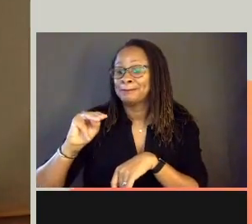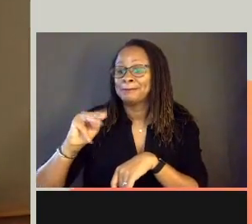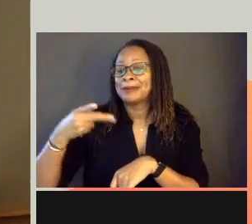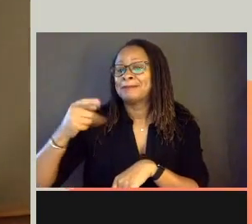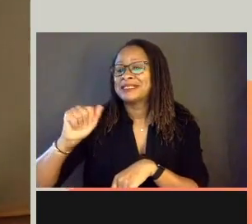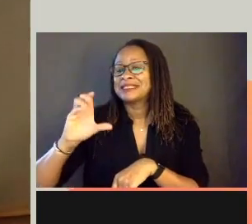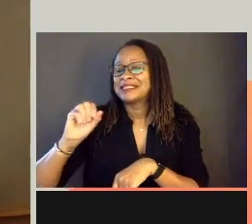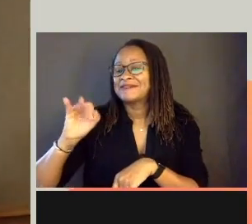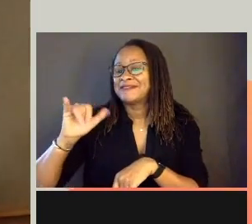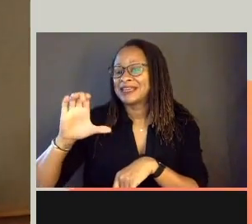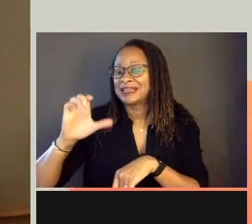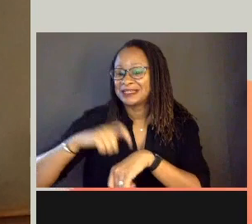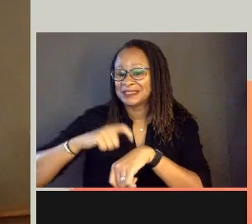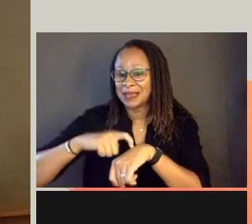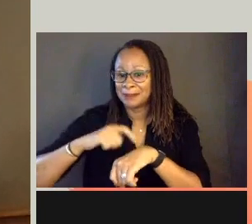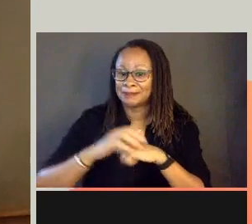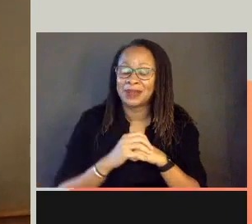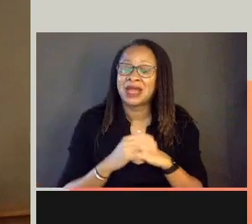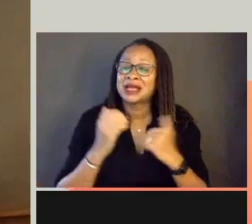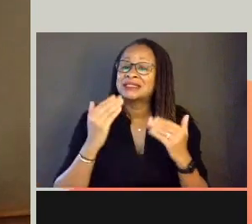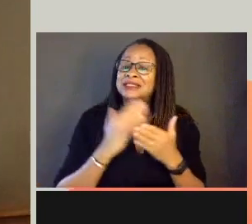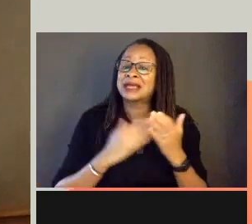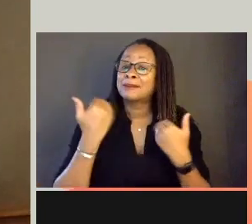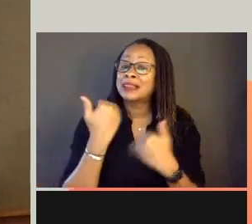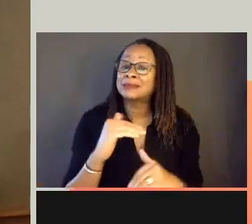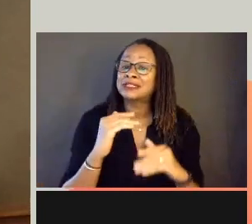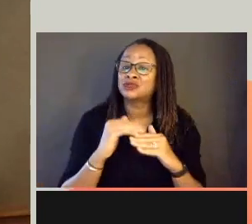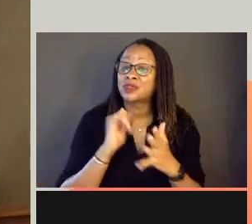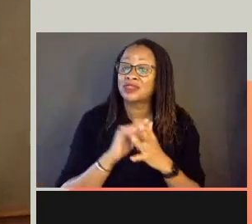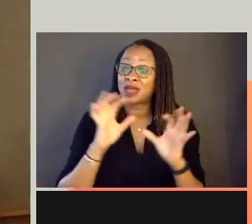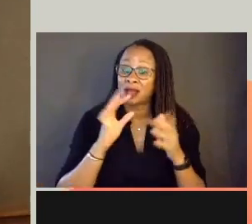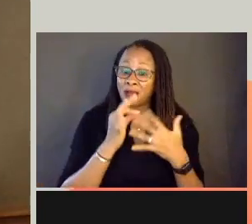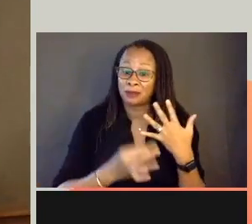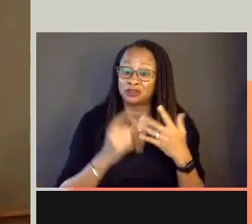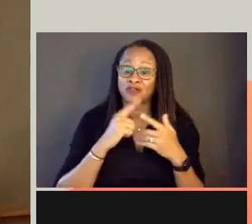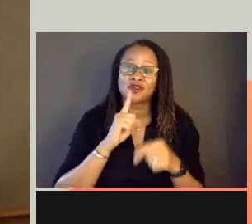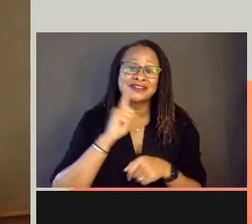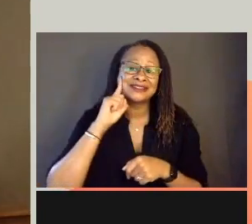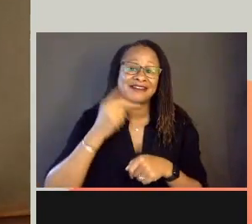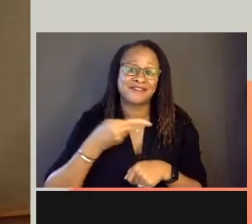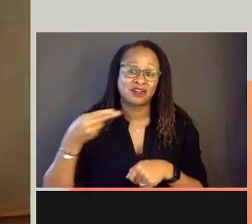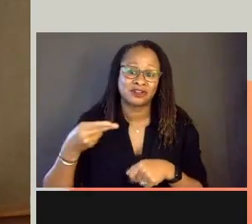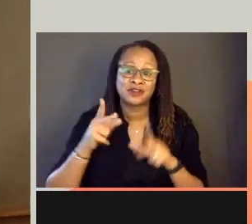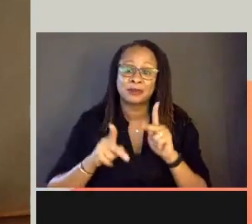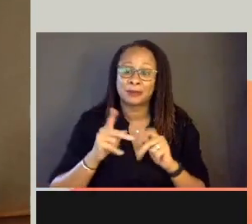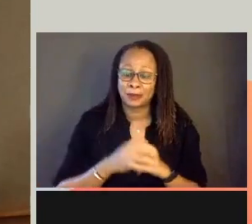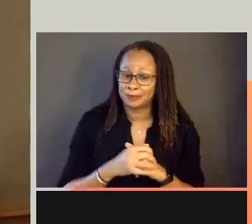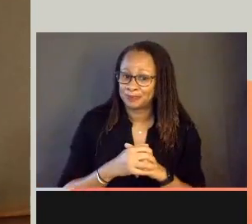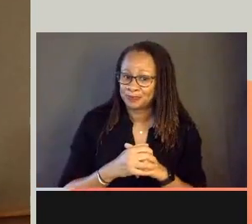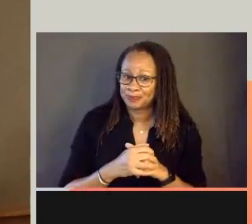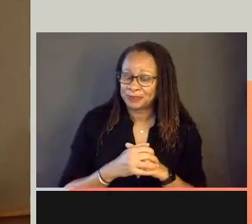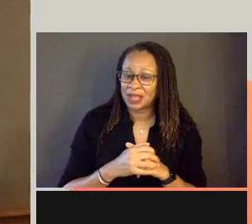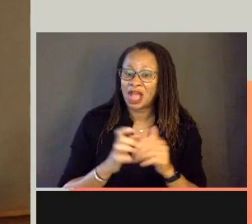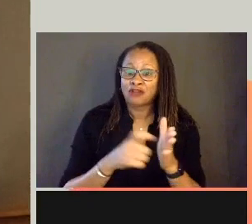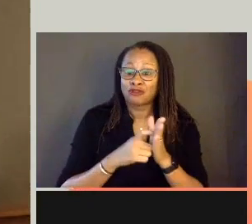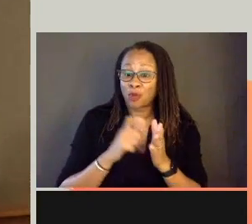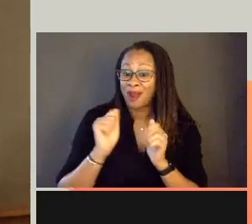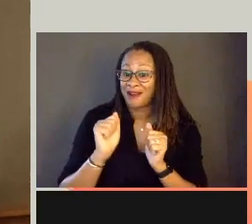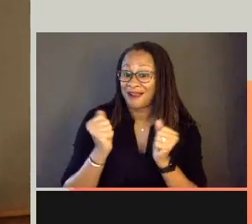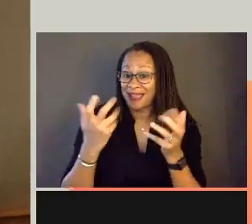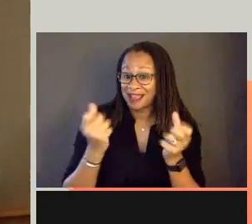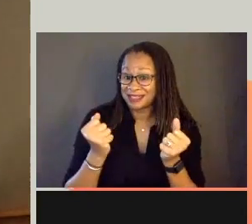a note that there are some limitations to this option for our deaf and hard of hearing folks that require ASL